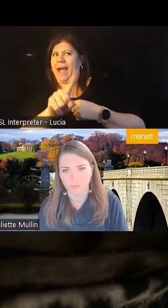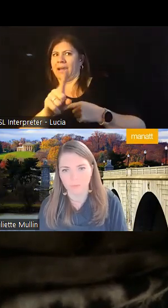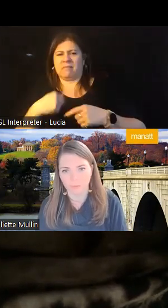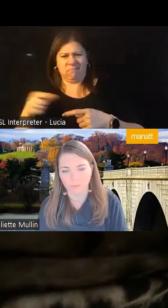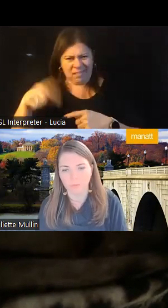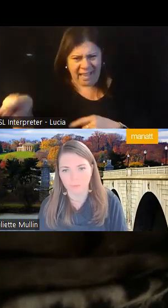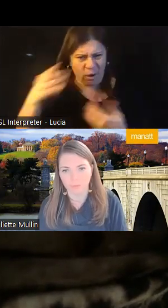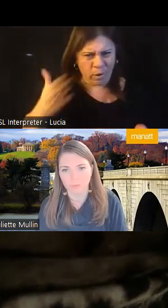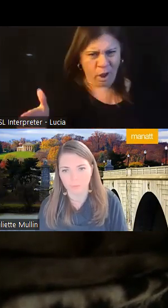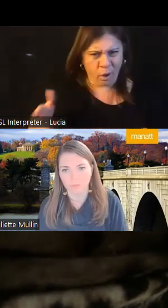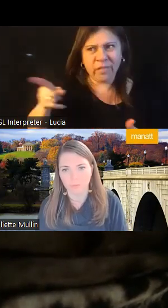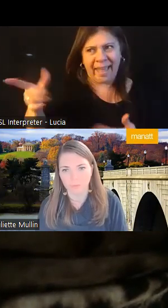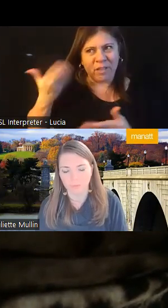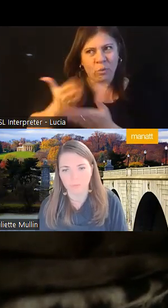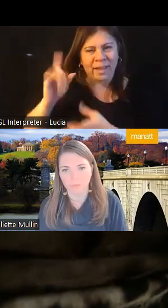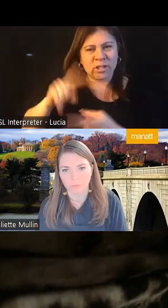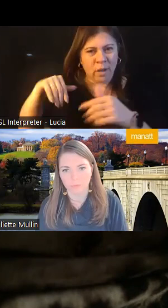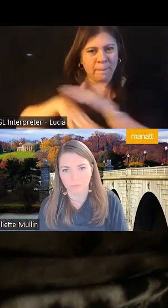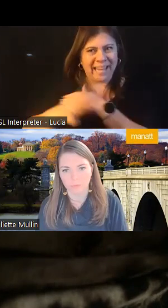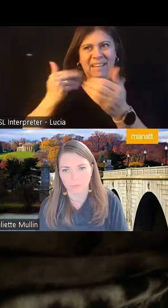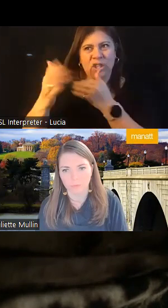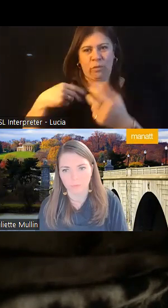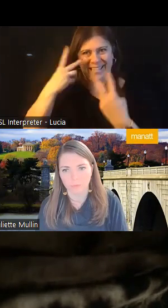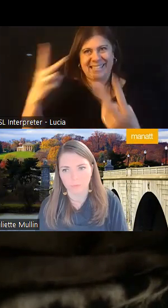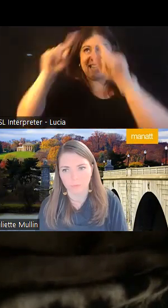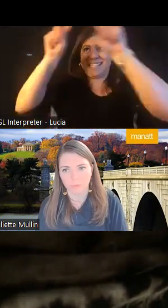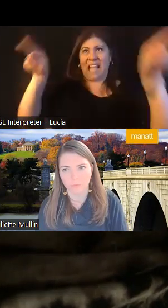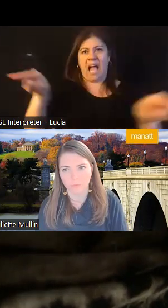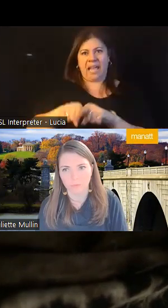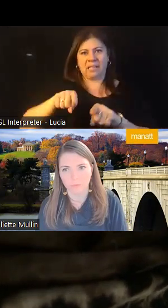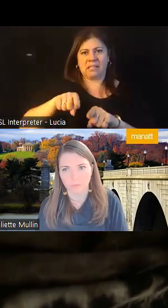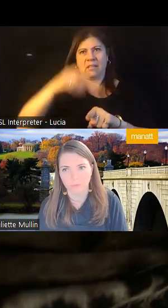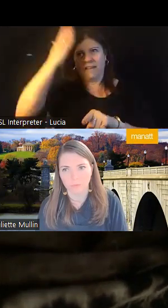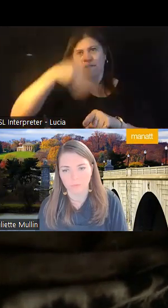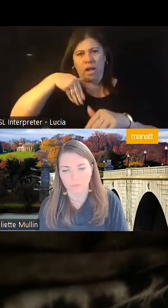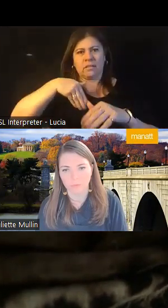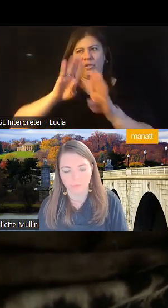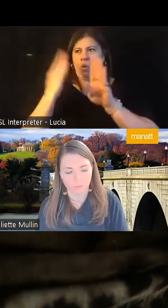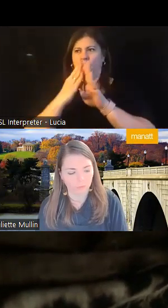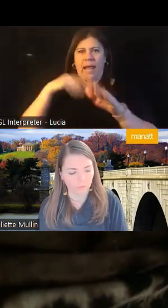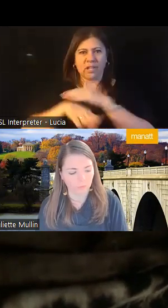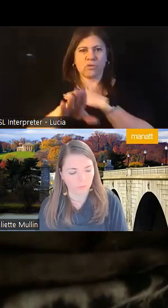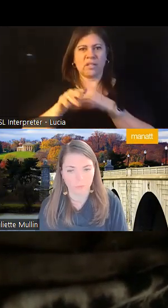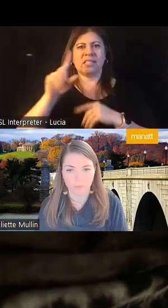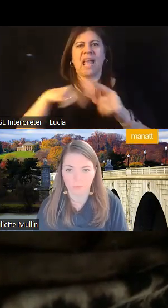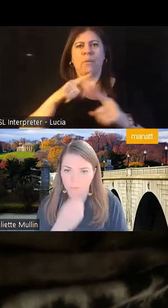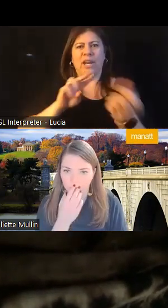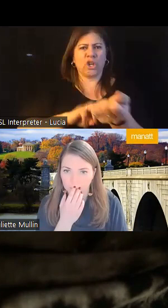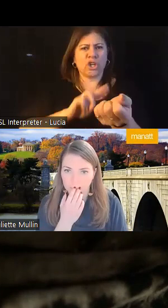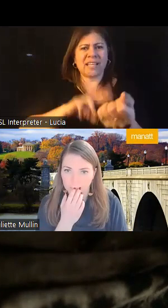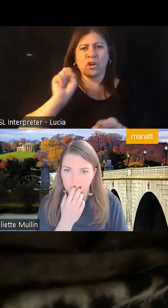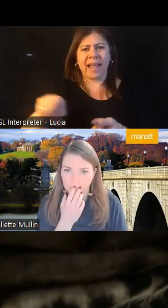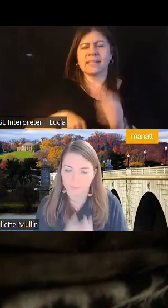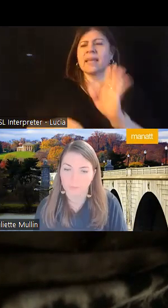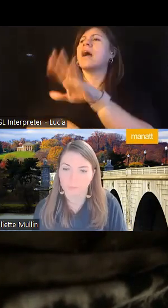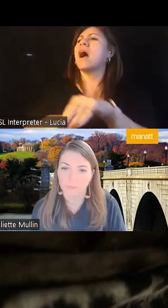in when they see those signs posted on the front doors, and nurses are verbally asking people to exit